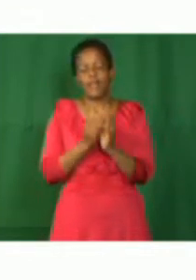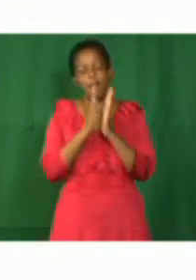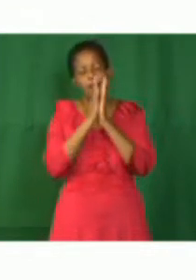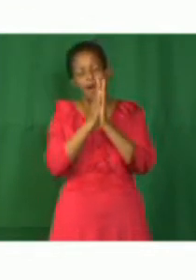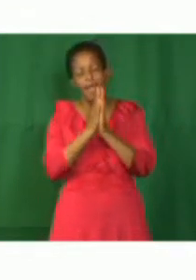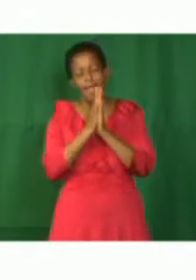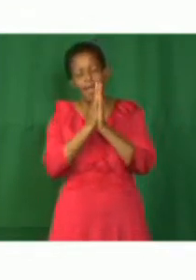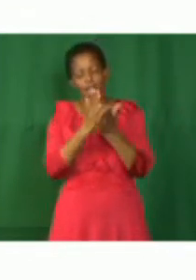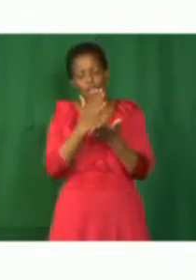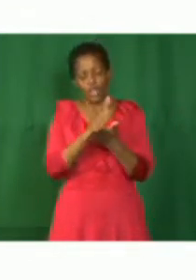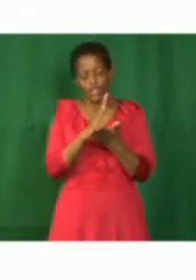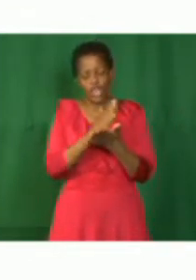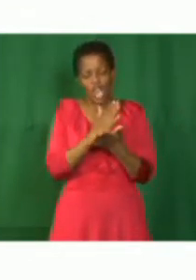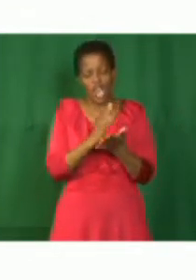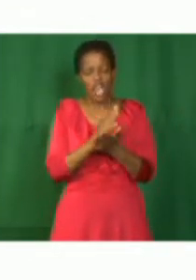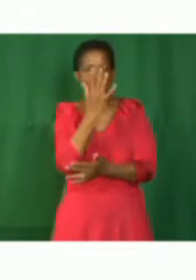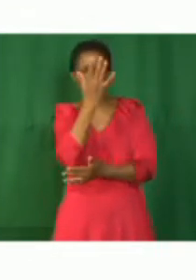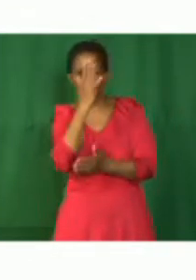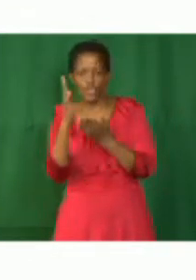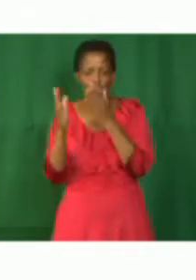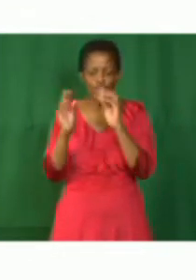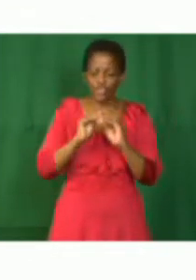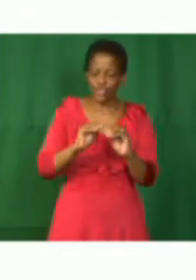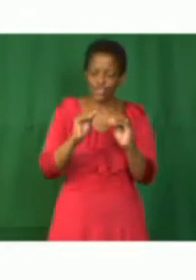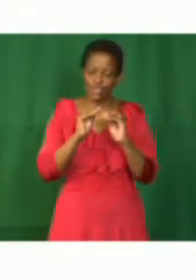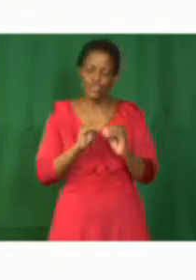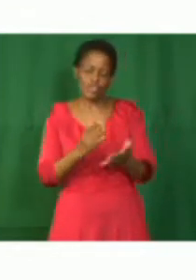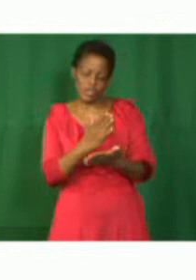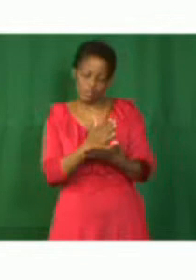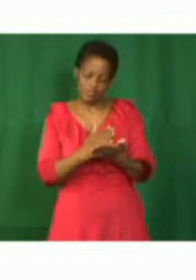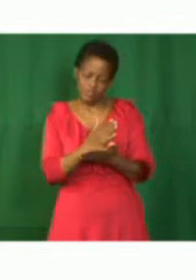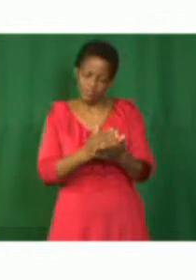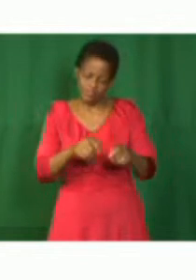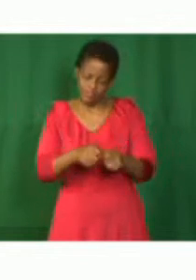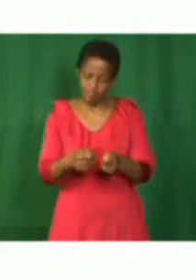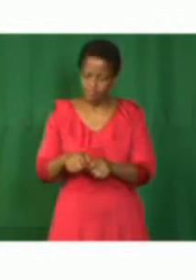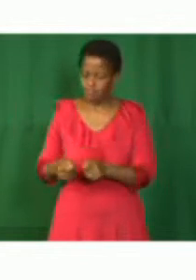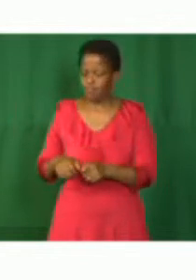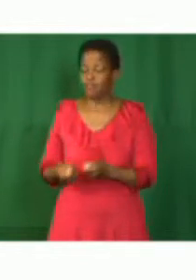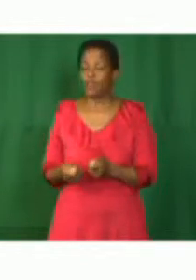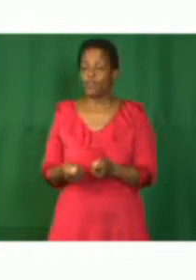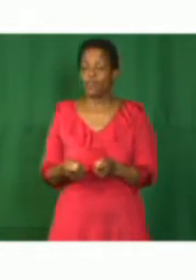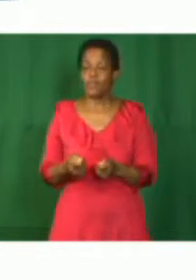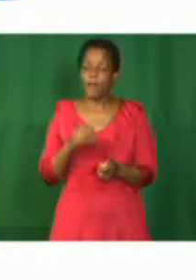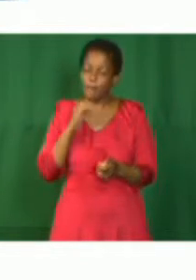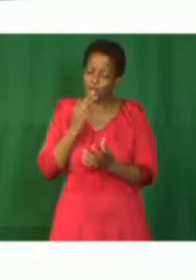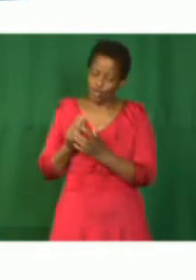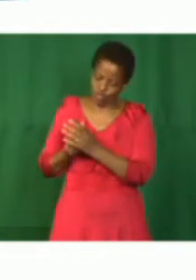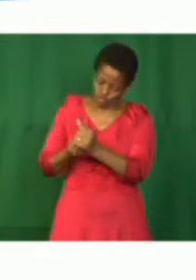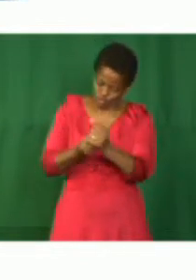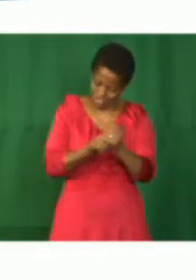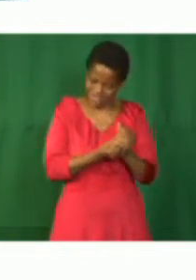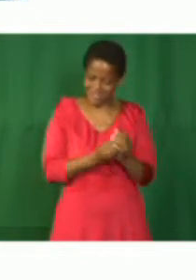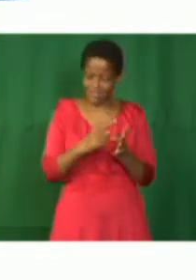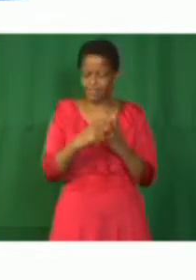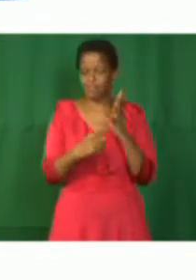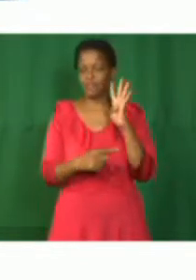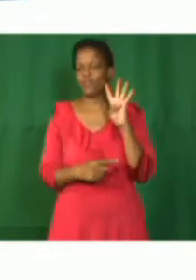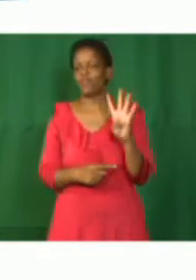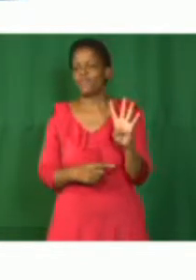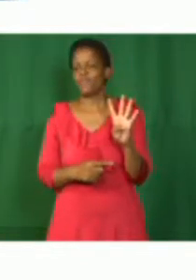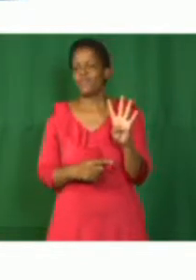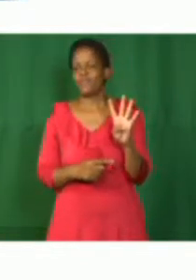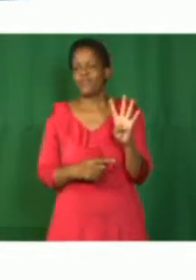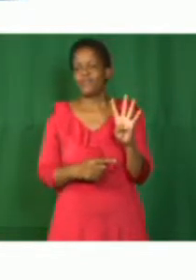So these are the things that united the early church. And these very same things can